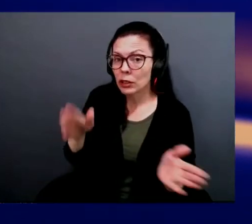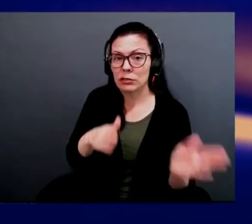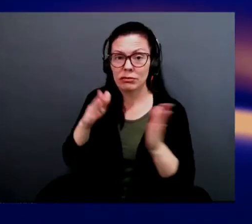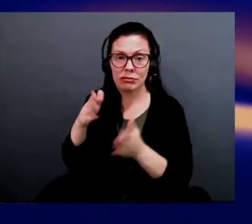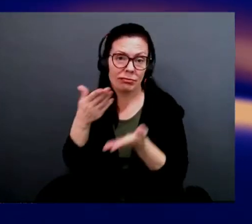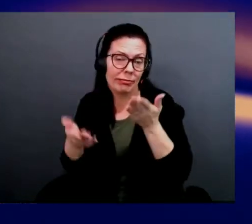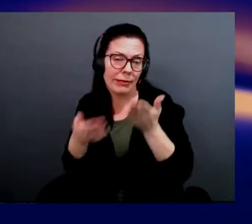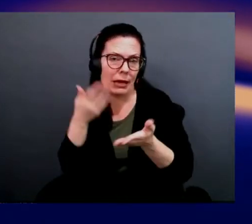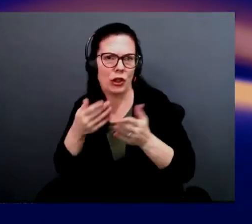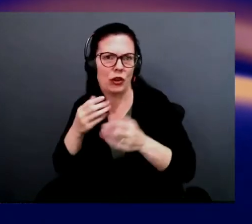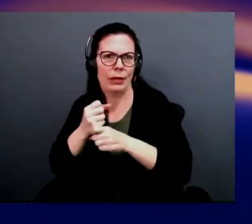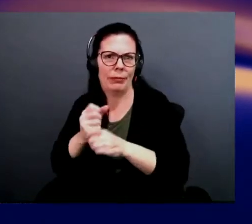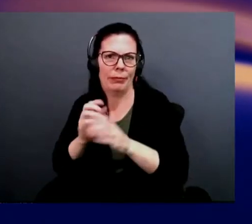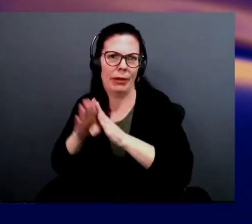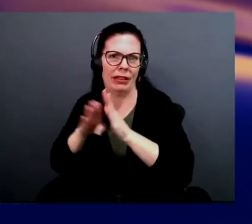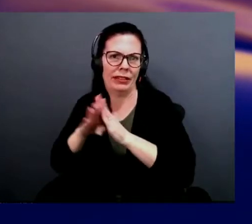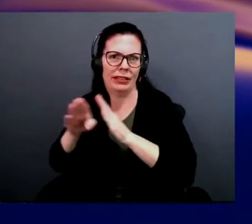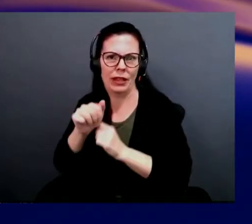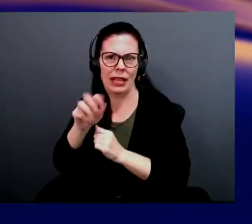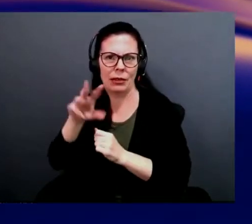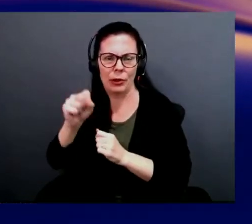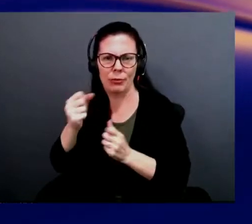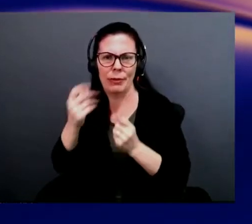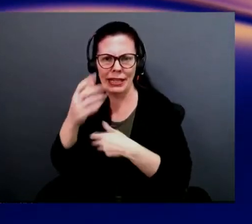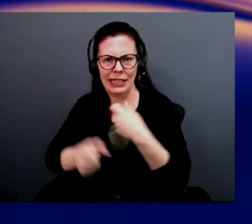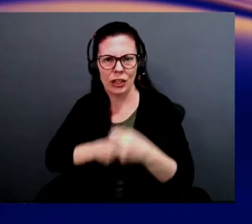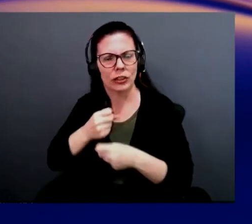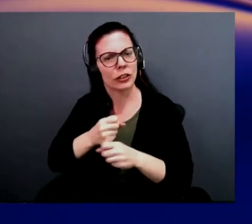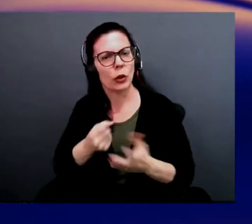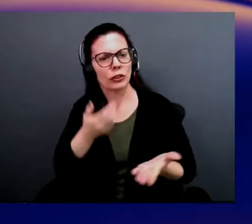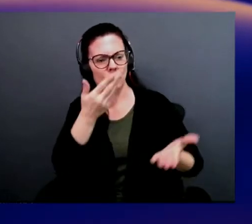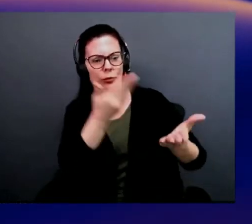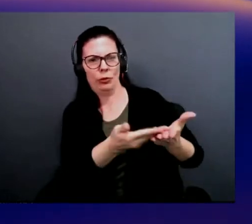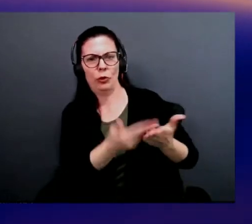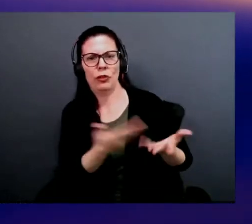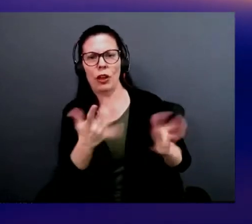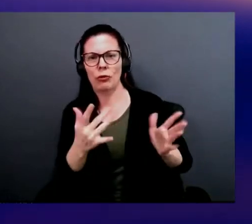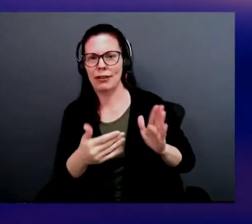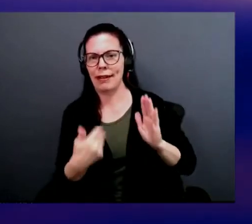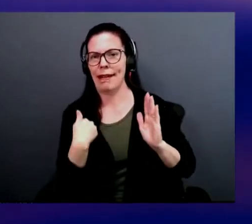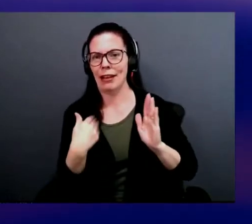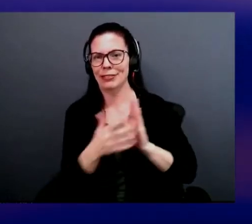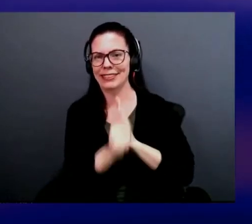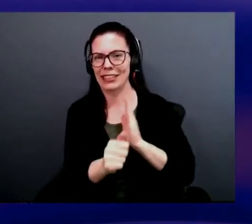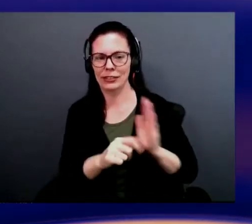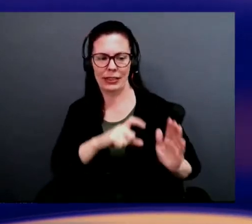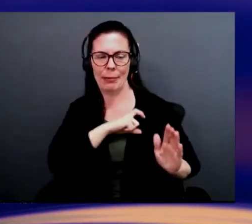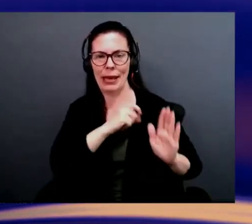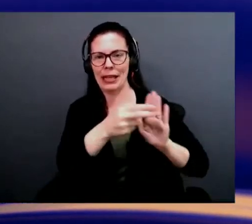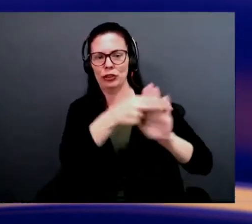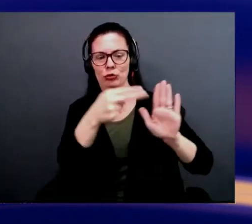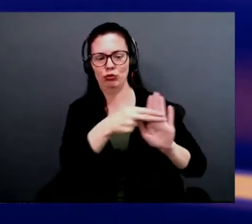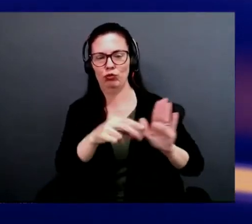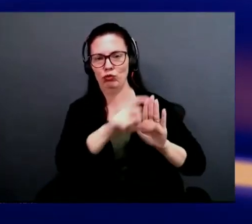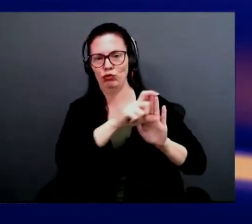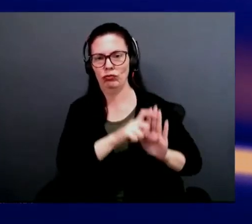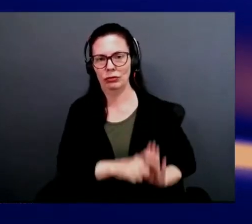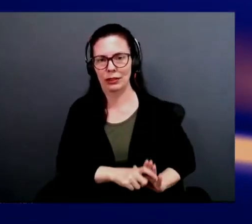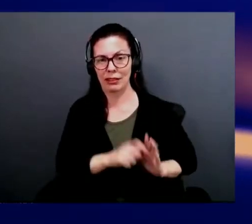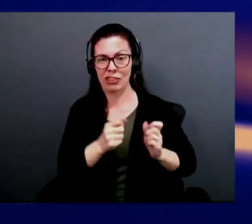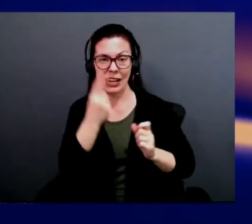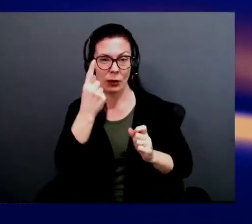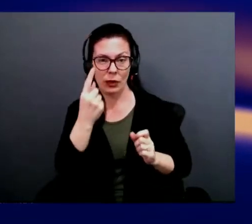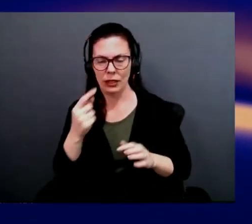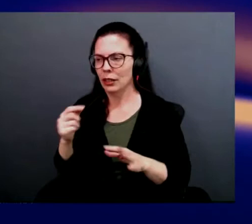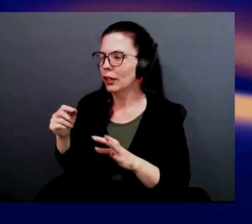you're looking to demonstrate that you already have these skills or just brush up a little bit. These badges are perfect for pretty much anyone. Oh, okay.